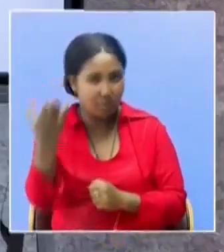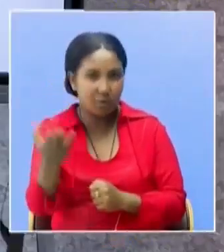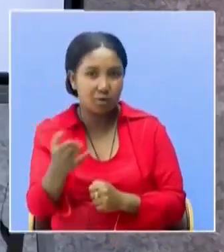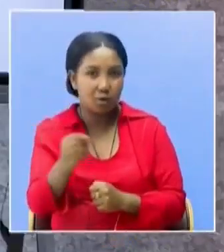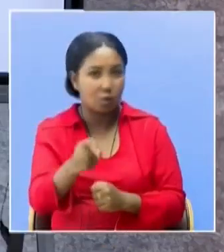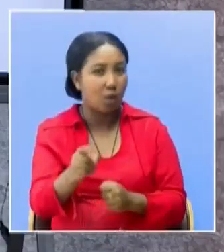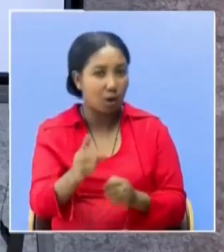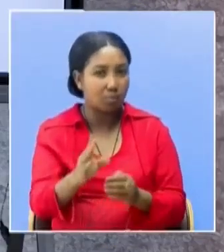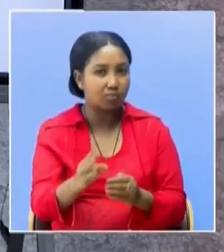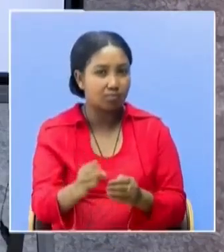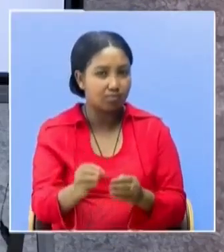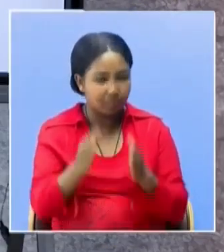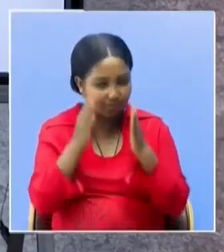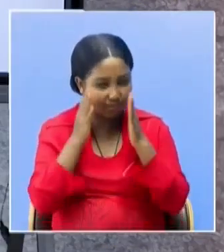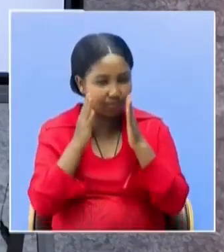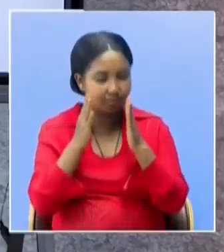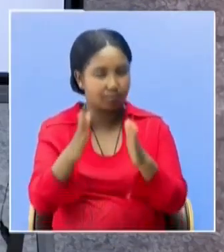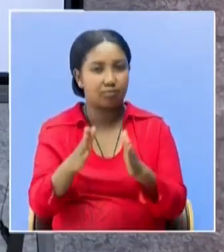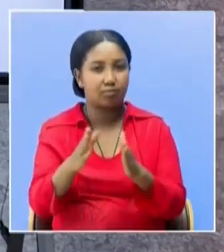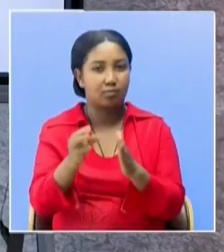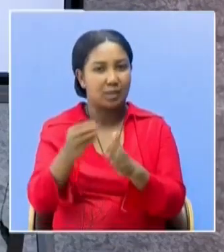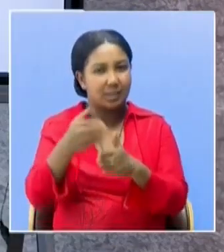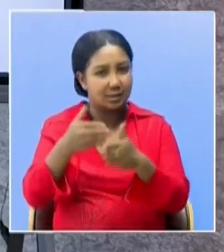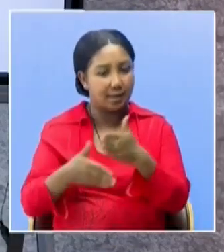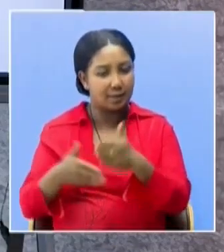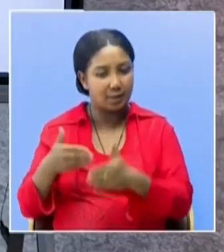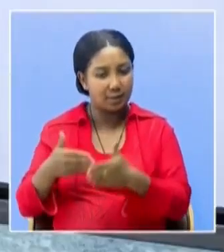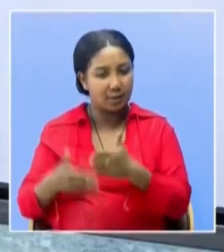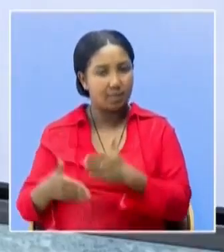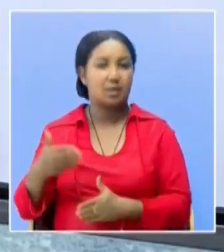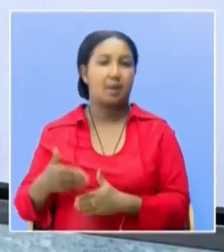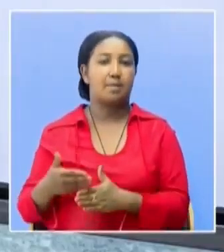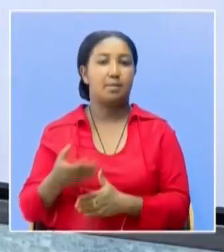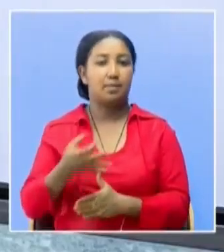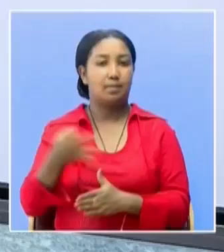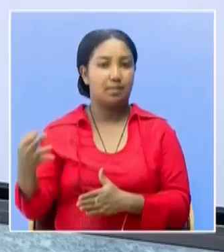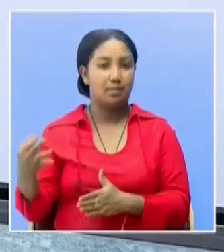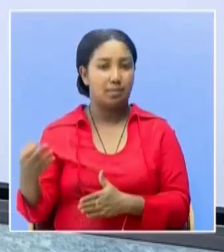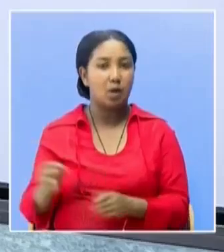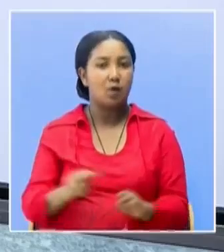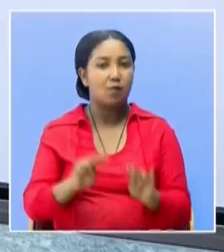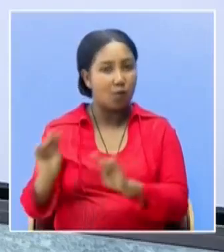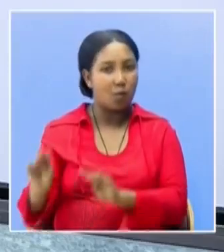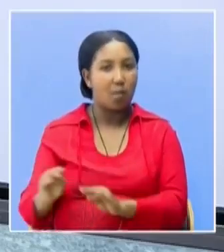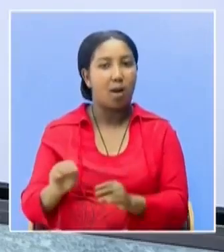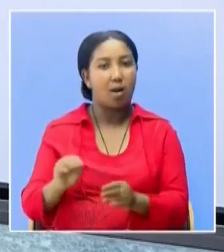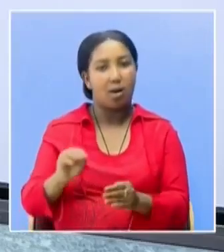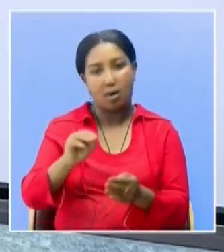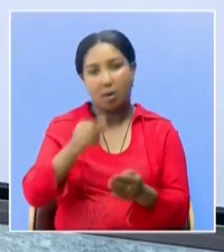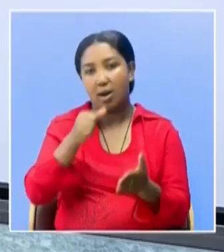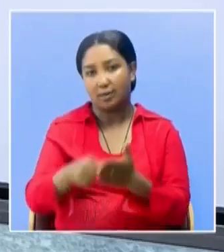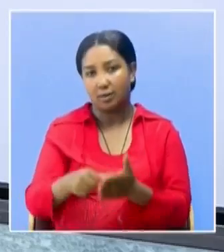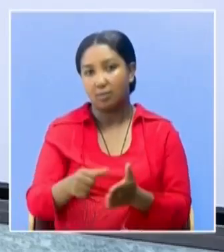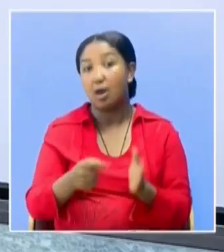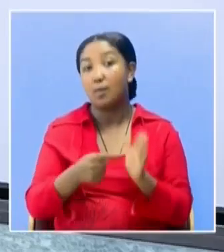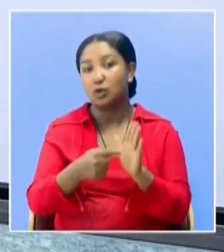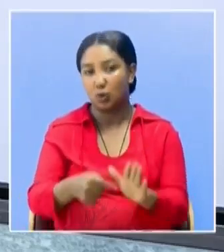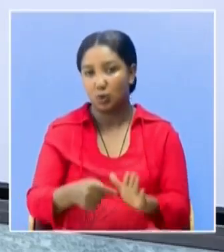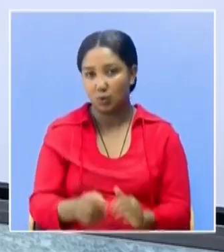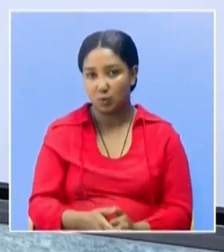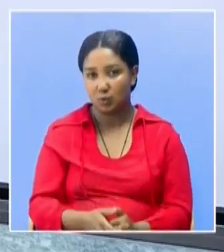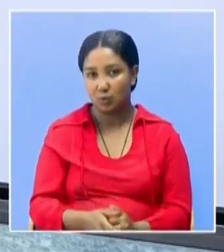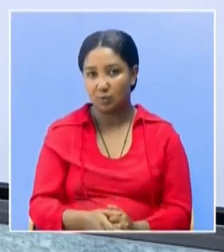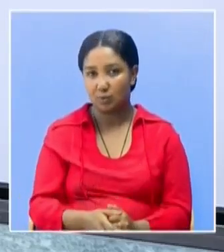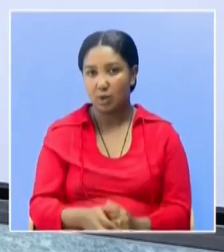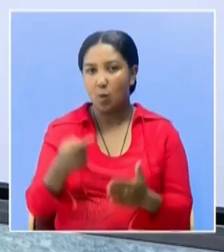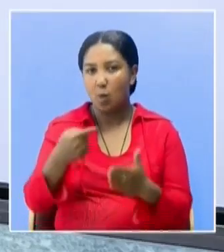are welcome to keep the right steps or format of the formal letter. Let me show you. So what